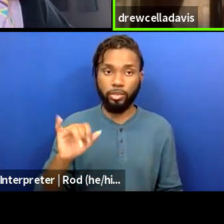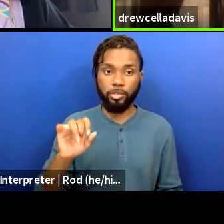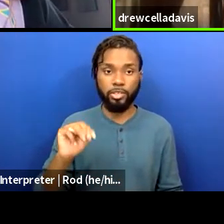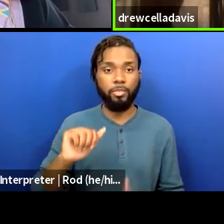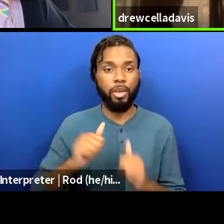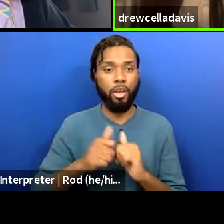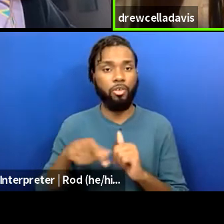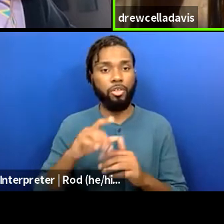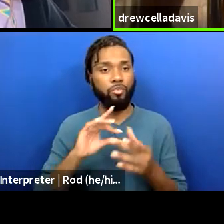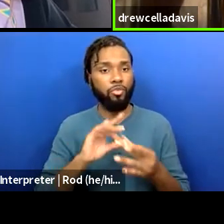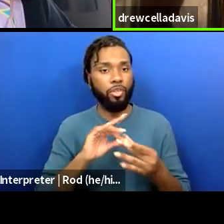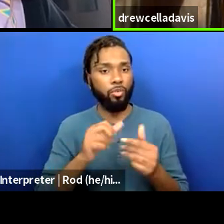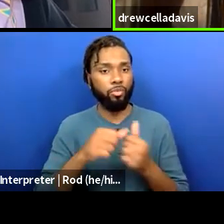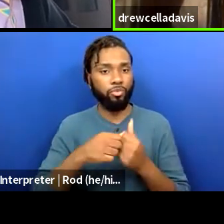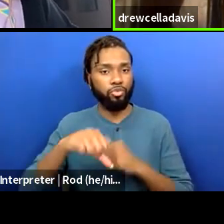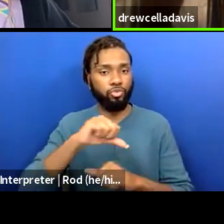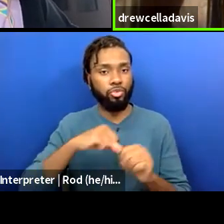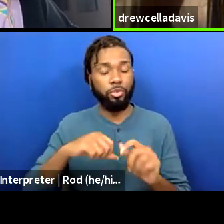their